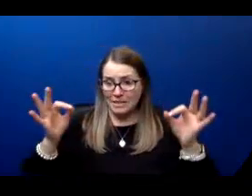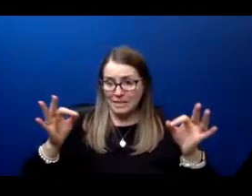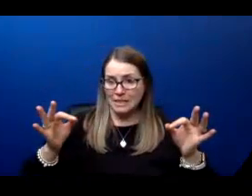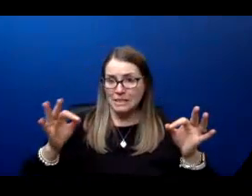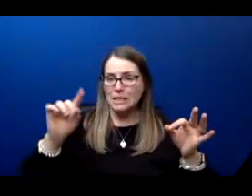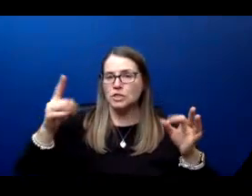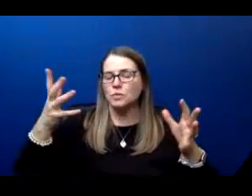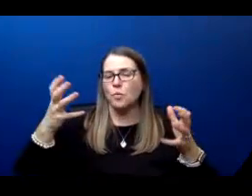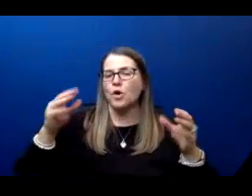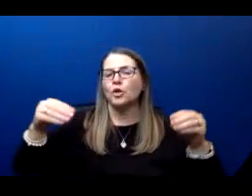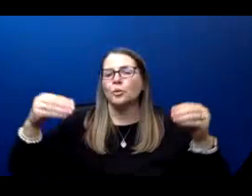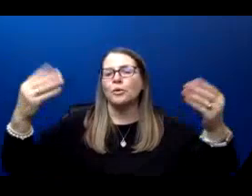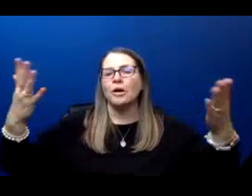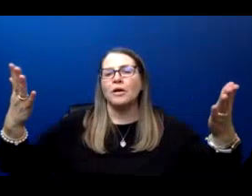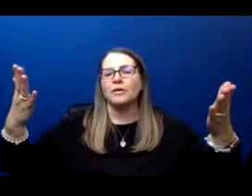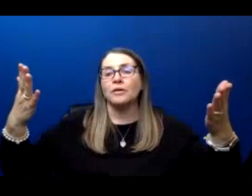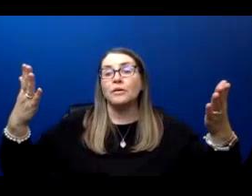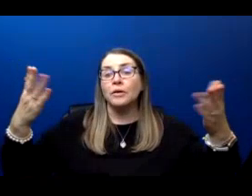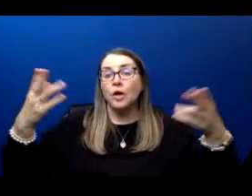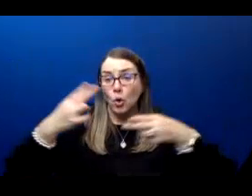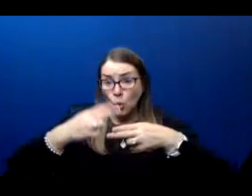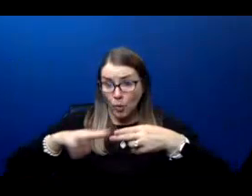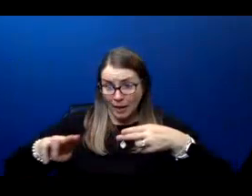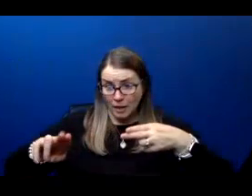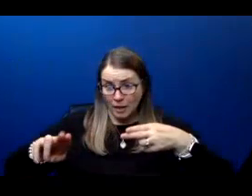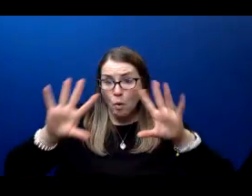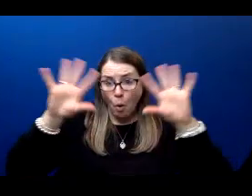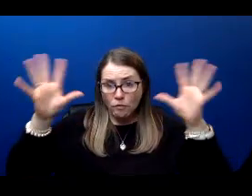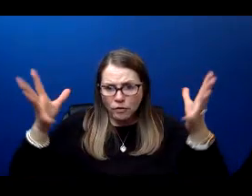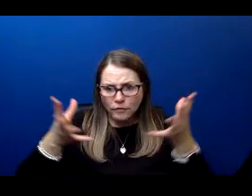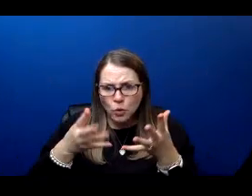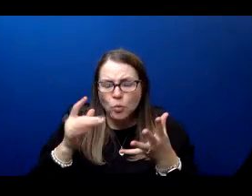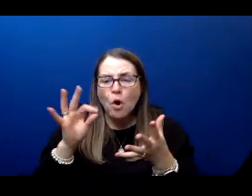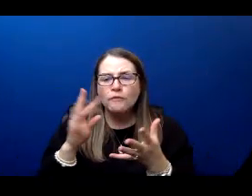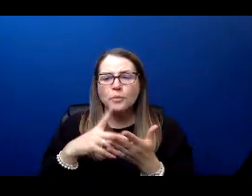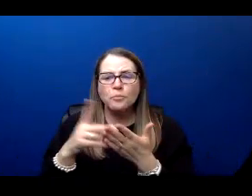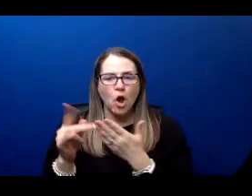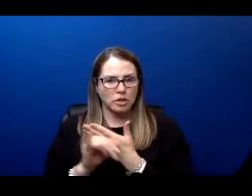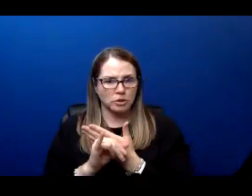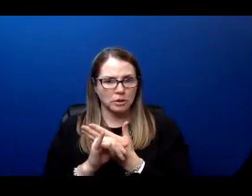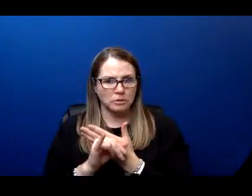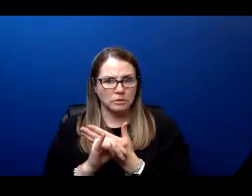provide a very quick overview of the project and what is